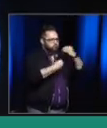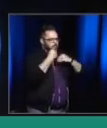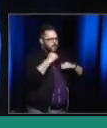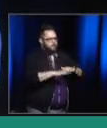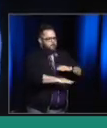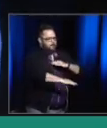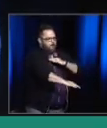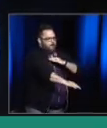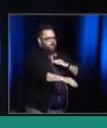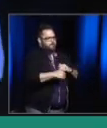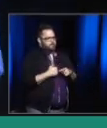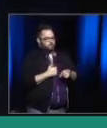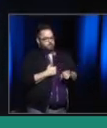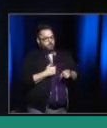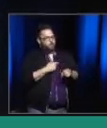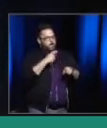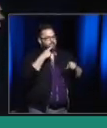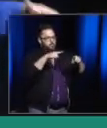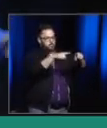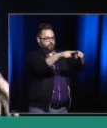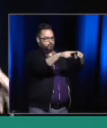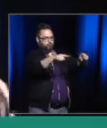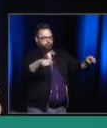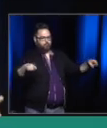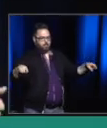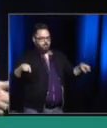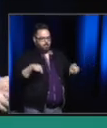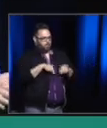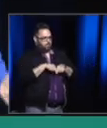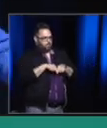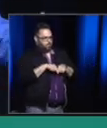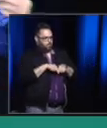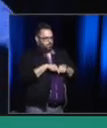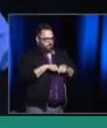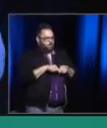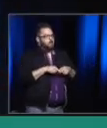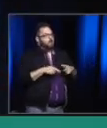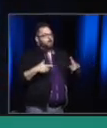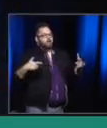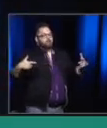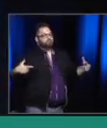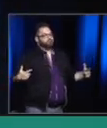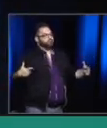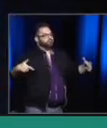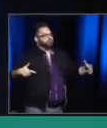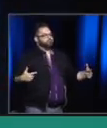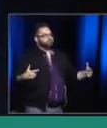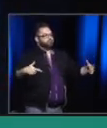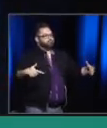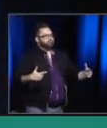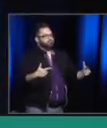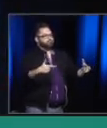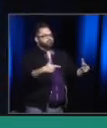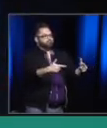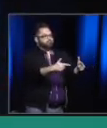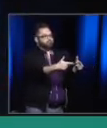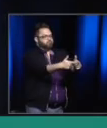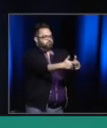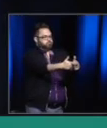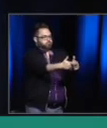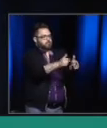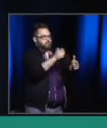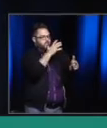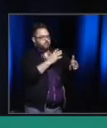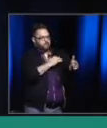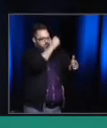incredible triangle formation. They dive away from the female, and they're returning from the foraging dive. They return converging on her.